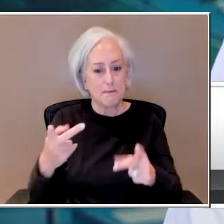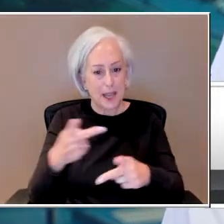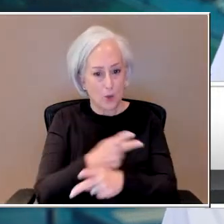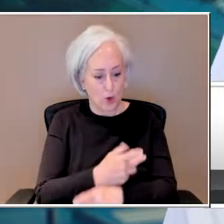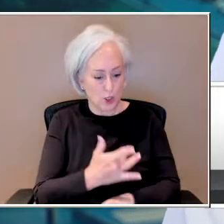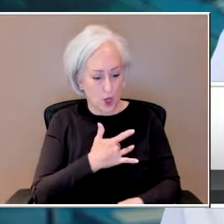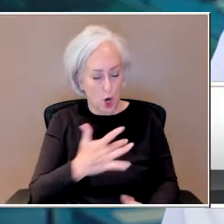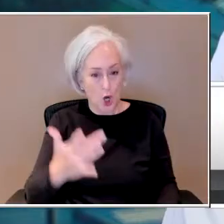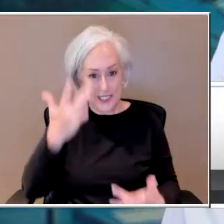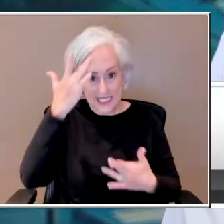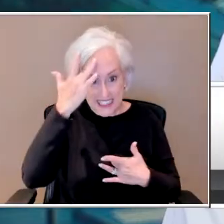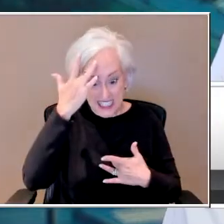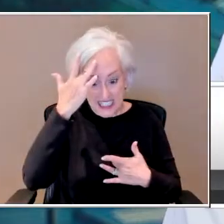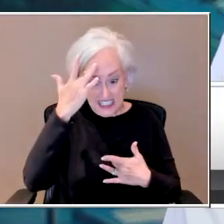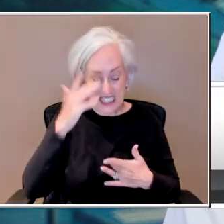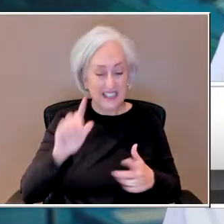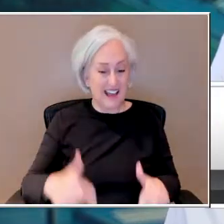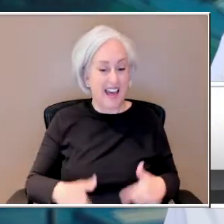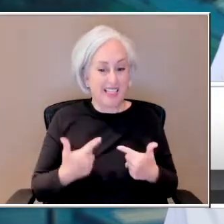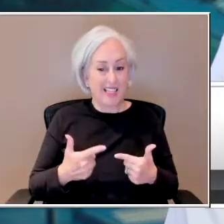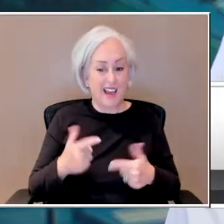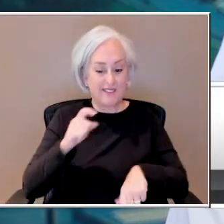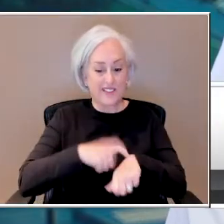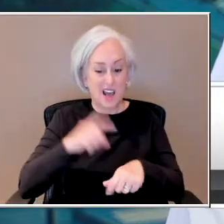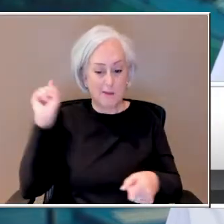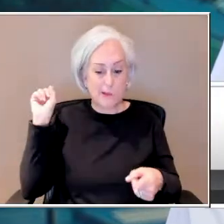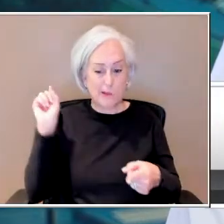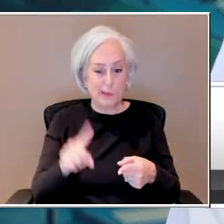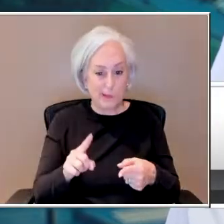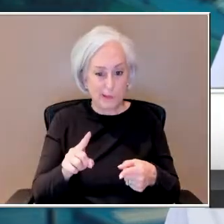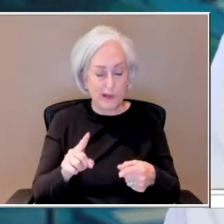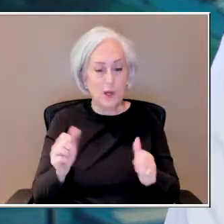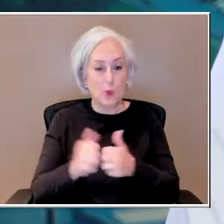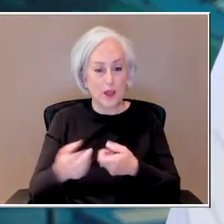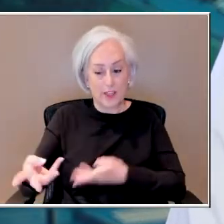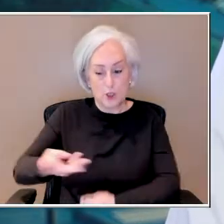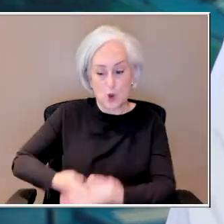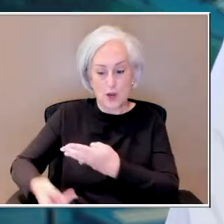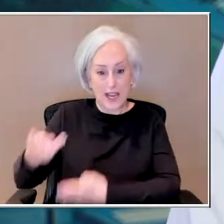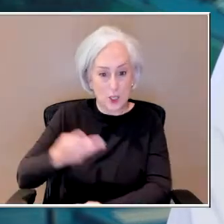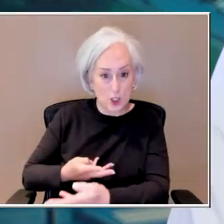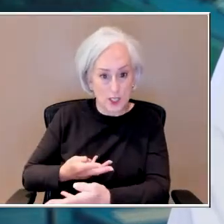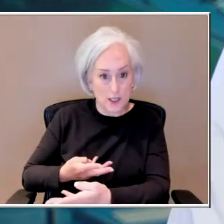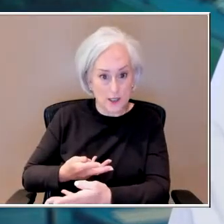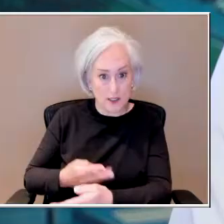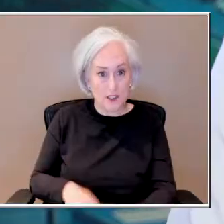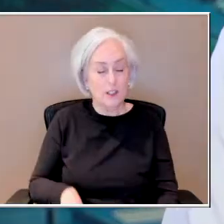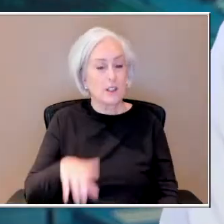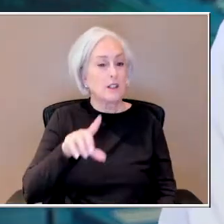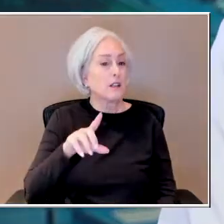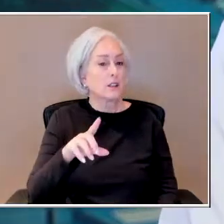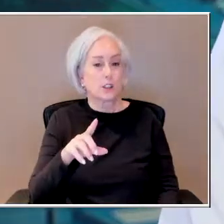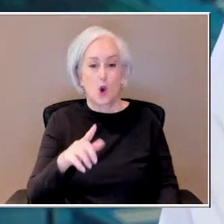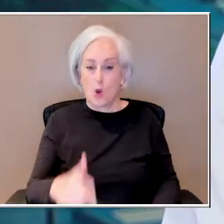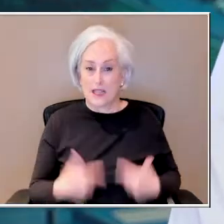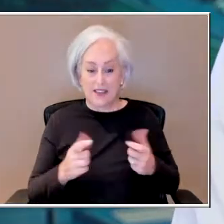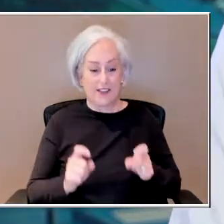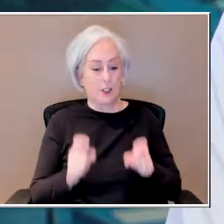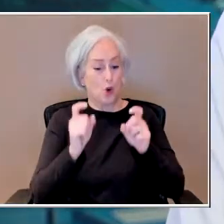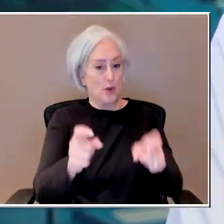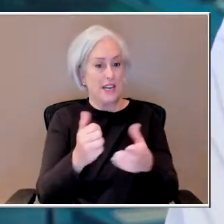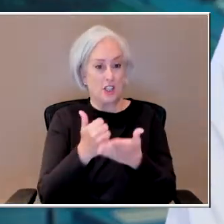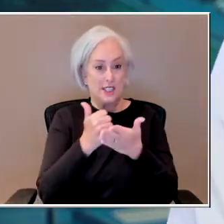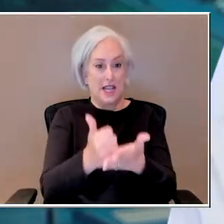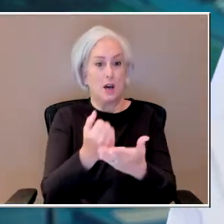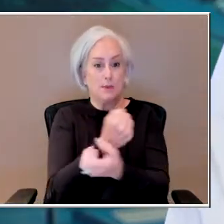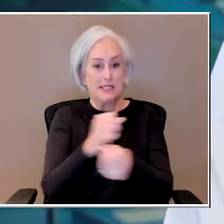So living donation saves people's lives, and the donors are the heroes of this story. Mm-hmm. So don't be afraid to ask questions. Call